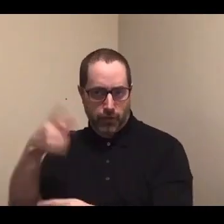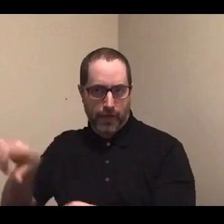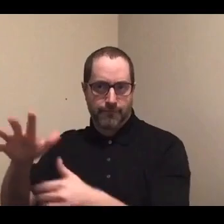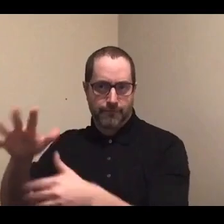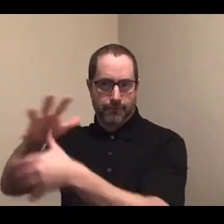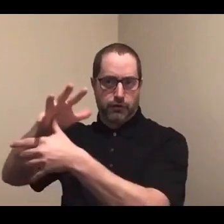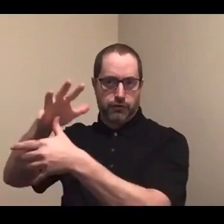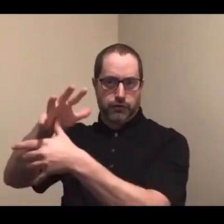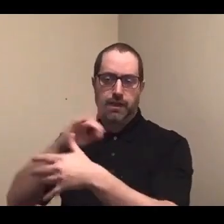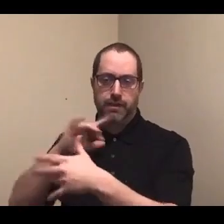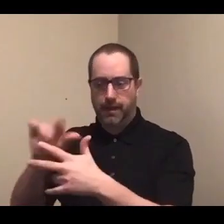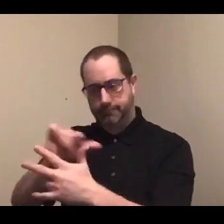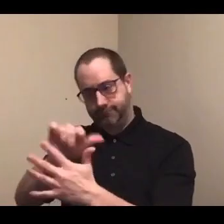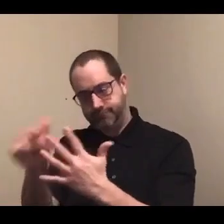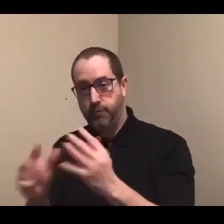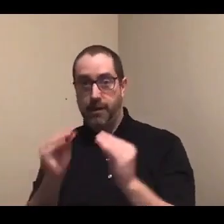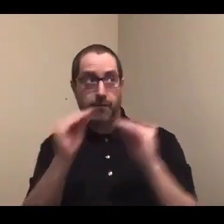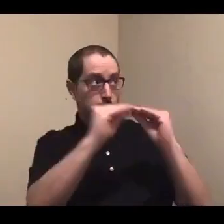become more stable.